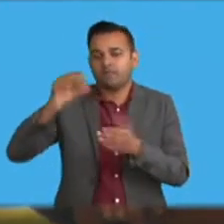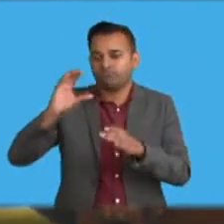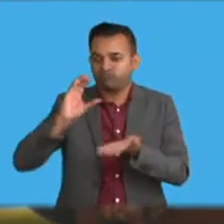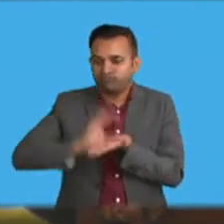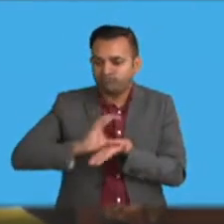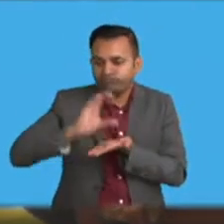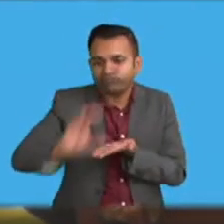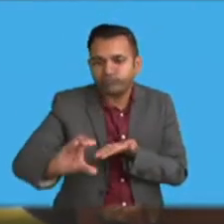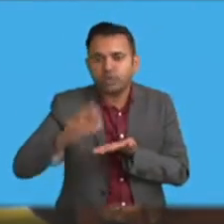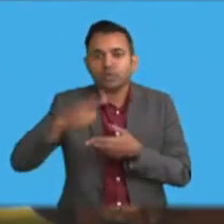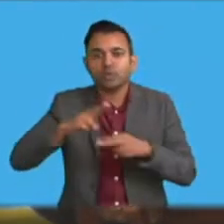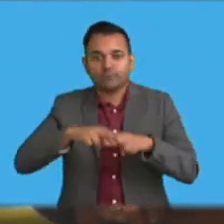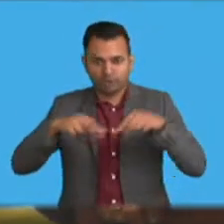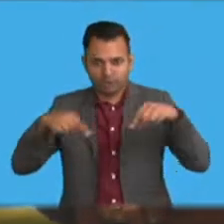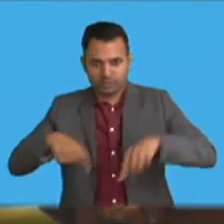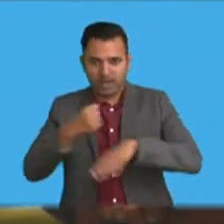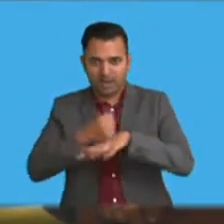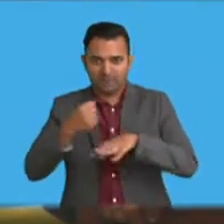MSBG.